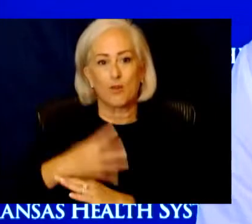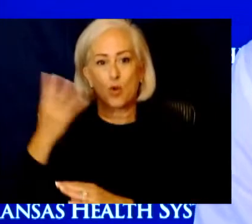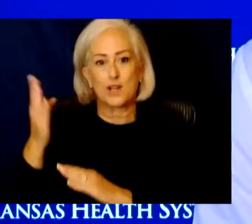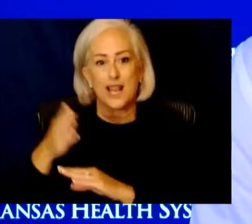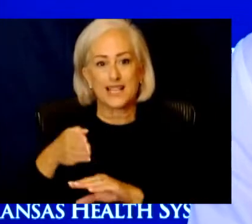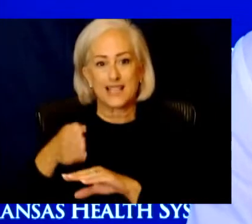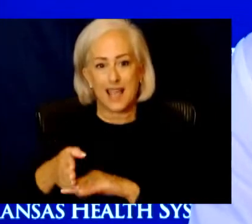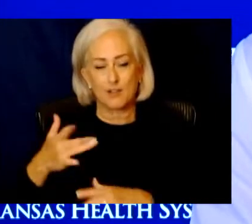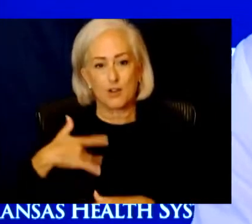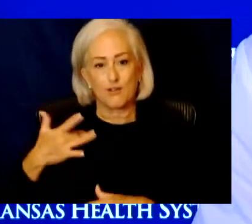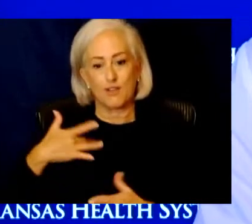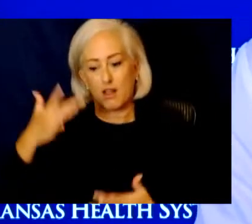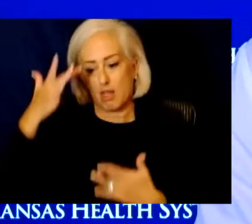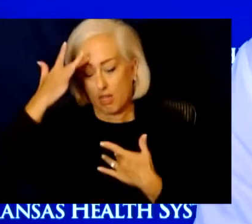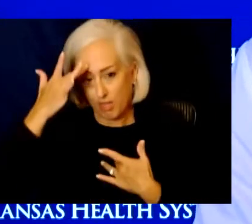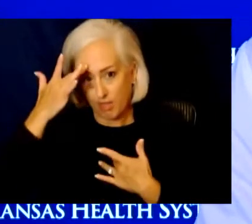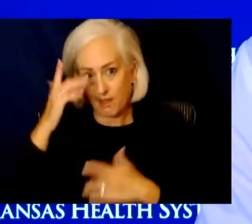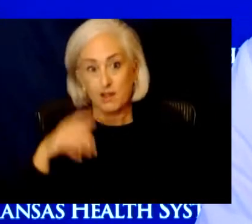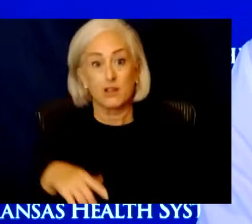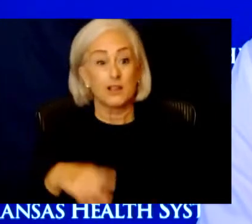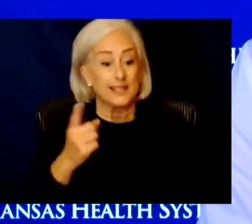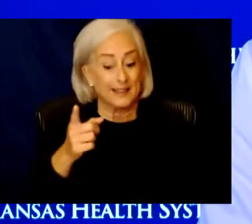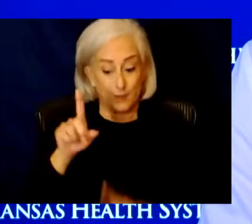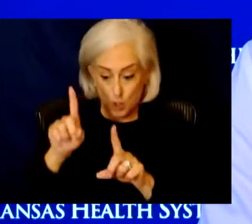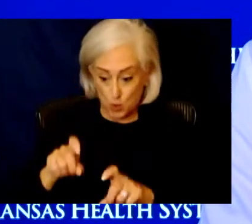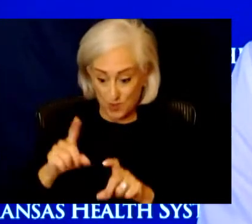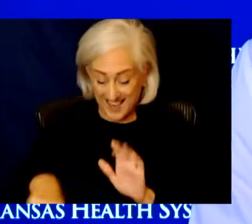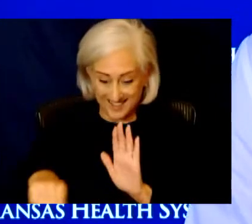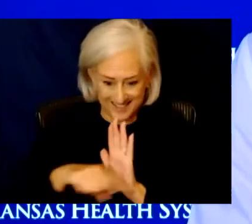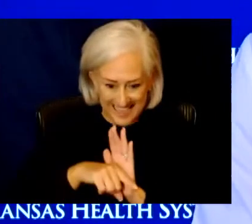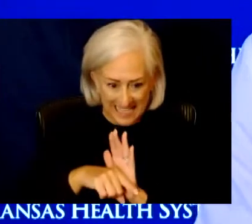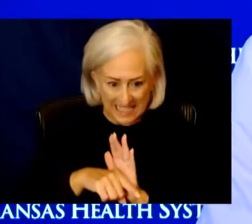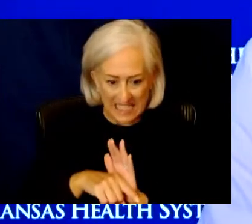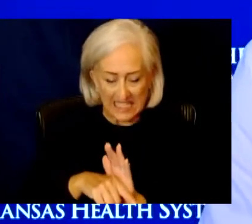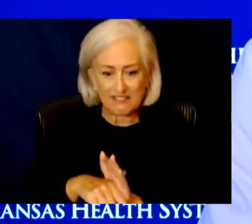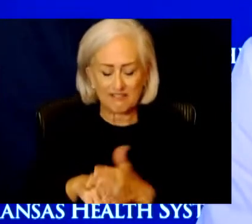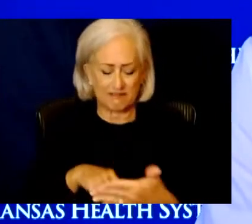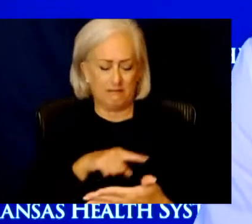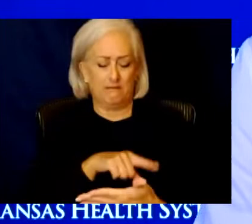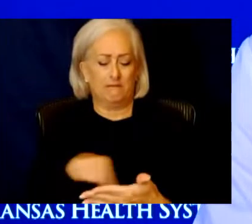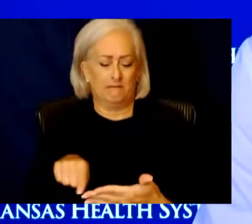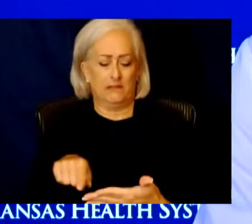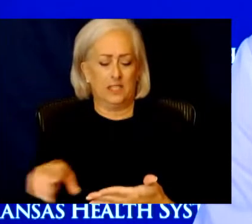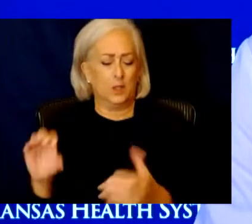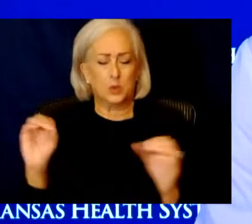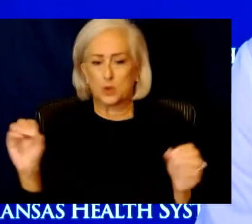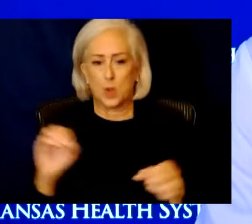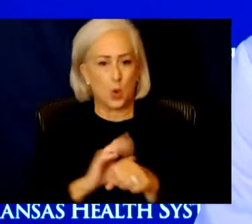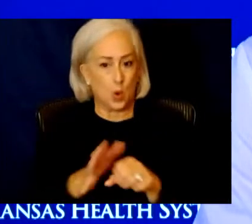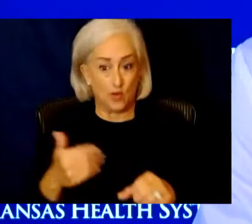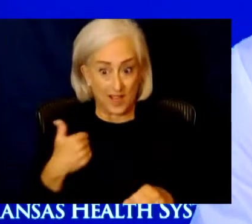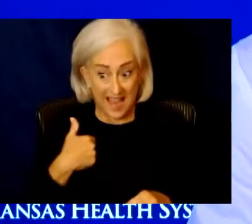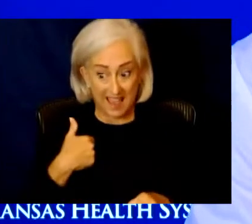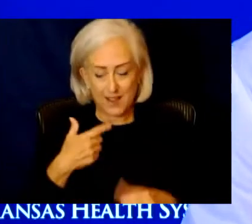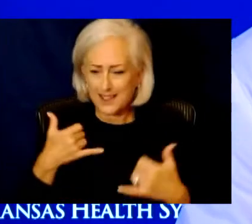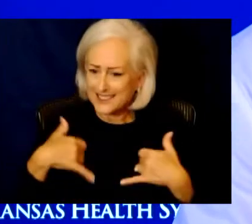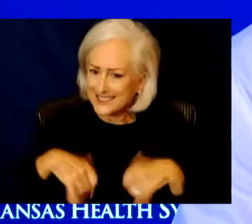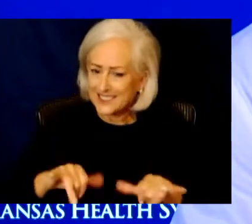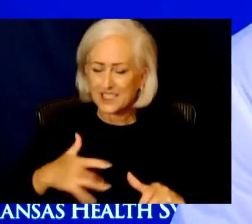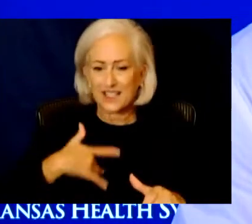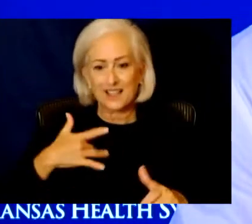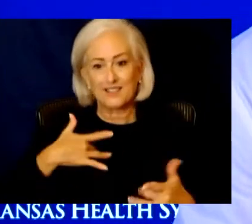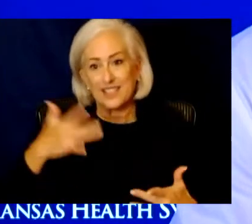test negative, and if you're having symptoms, or if you know you've been exposed, you probably may have to retest 1 or 2